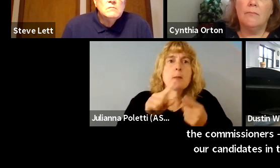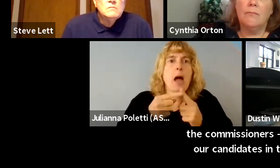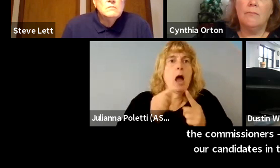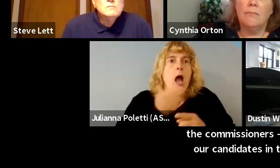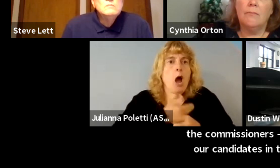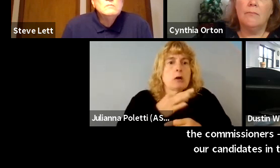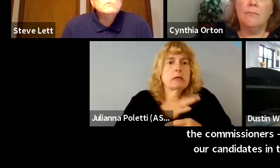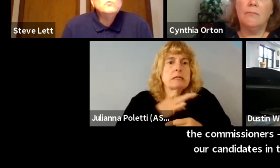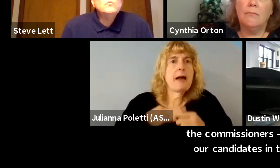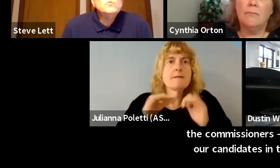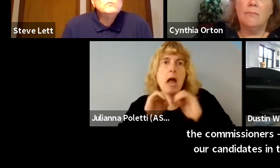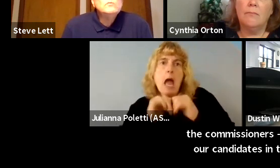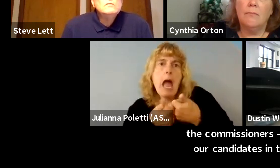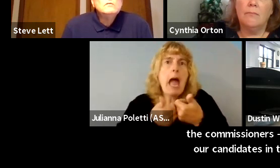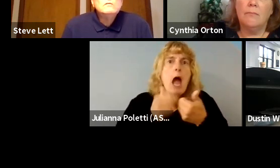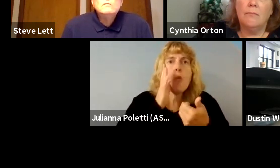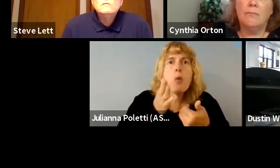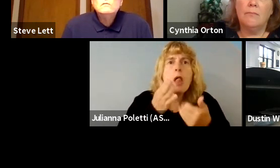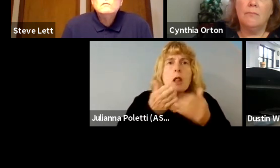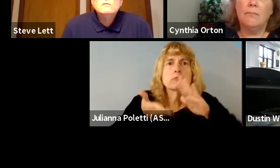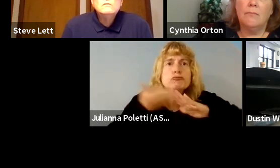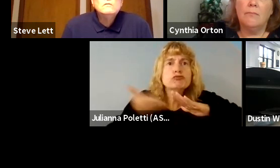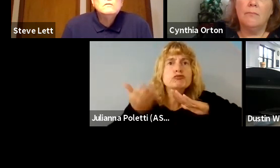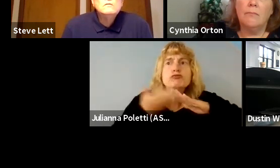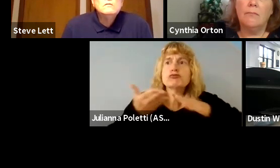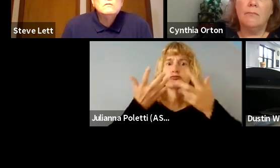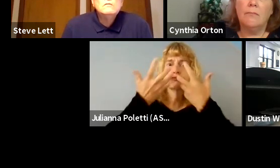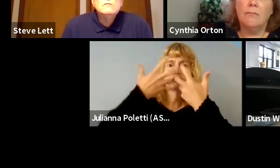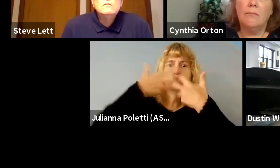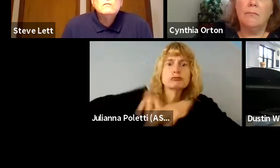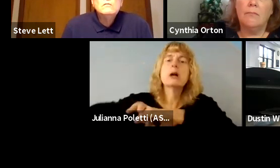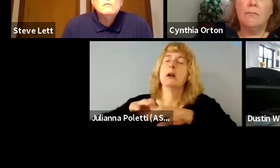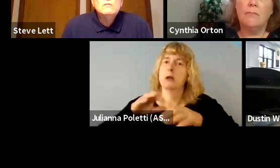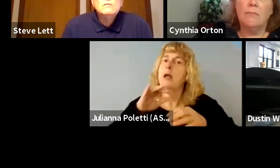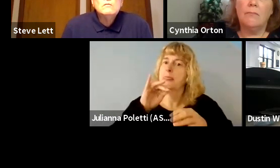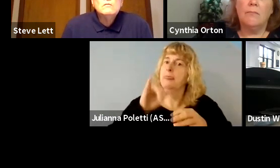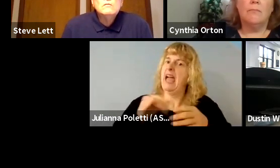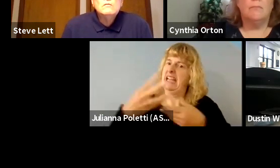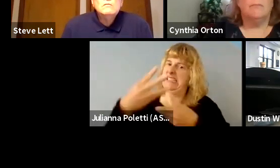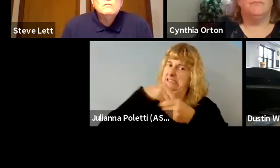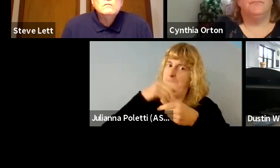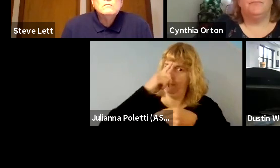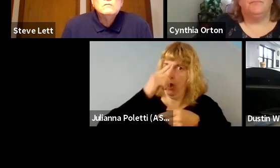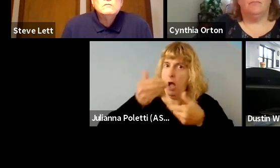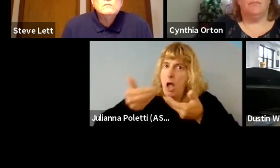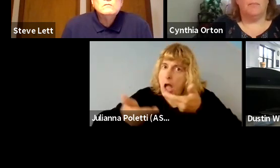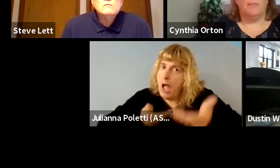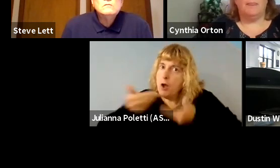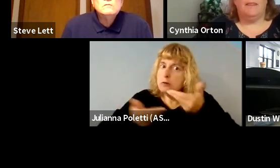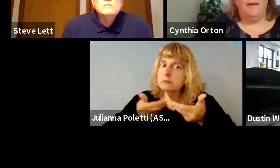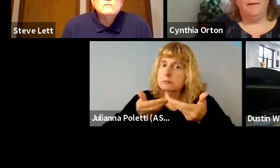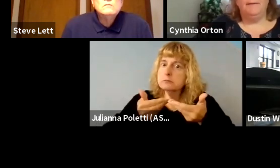potentially work. So it's in addition to, and it begins at the hiring process, because there's the first,